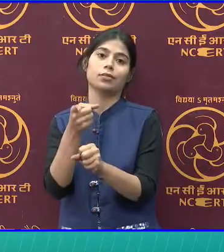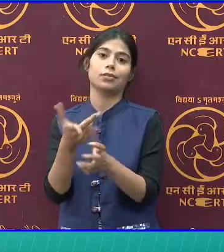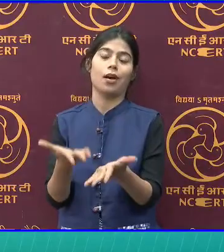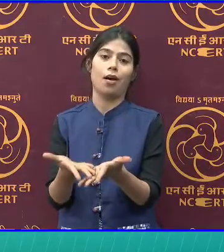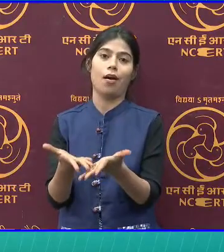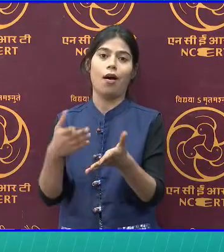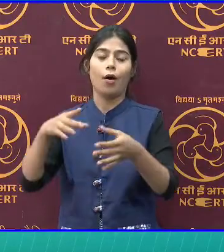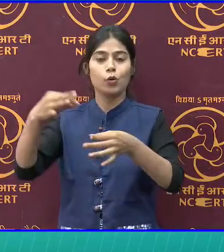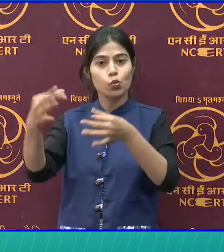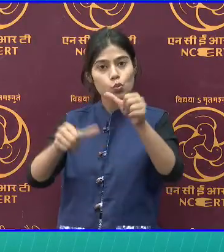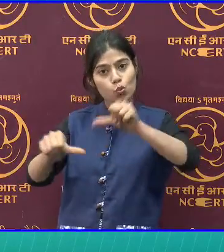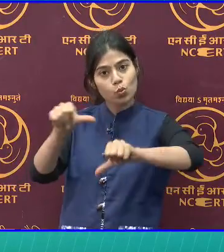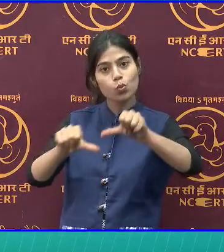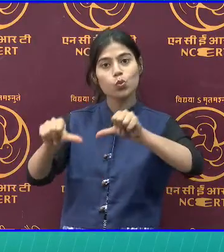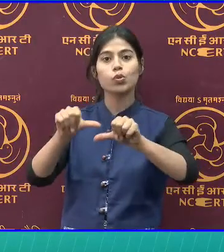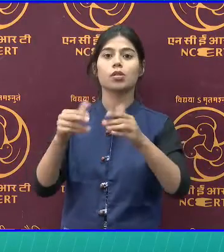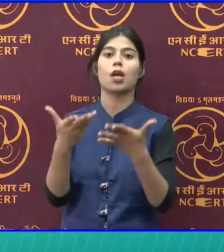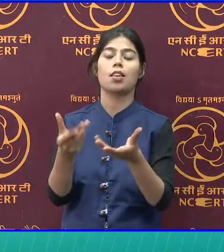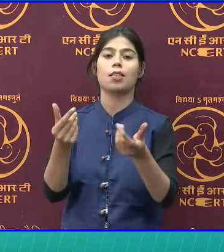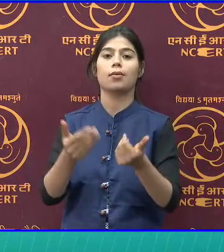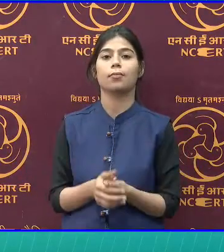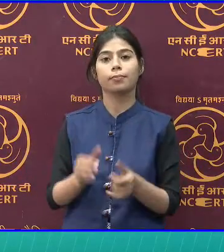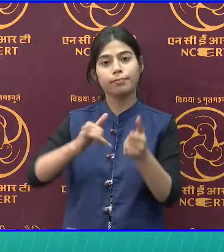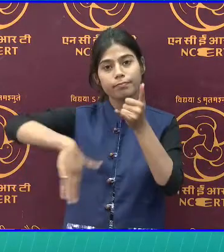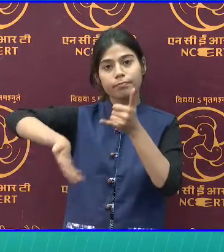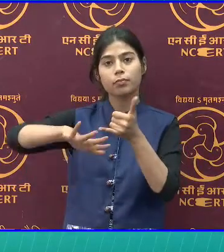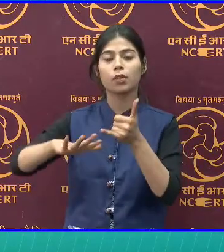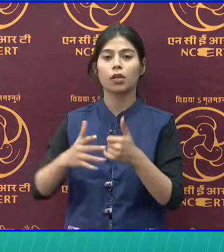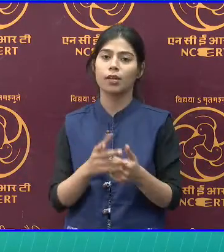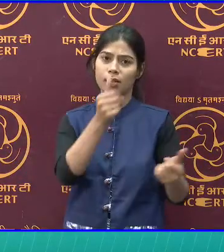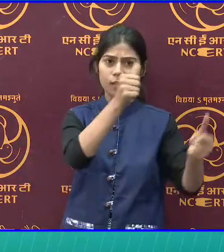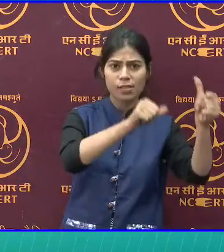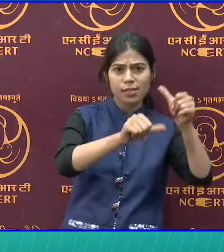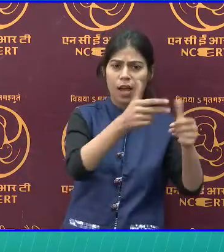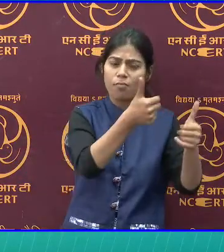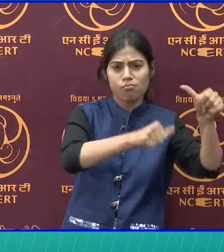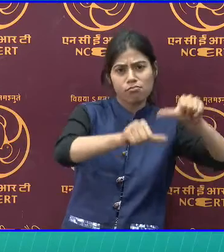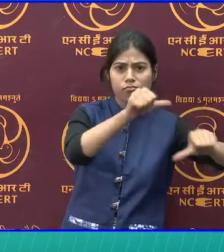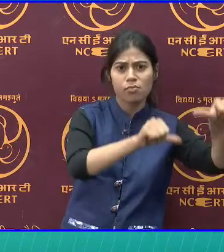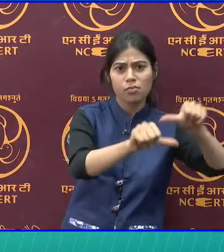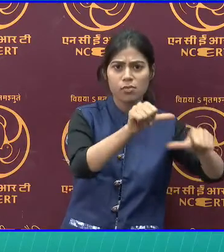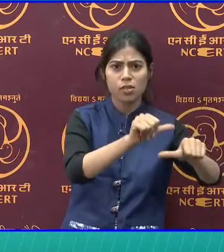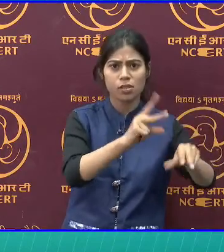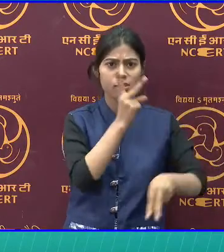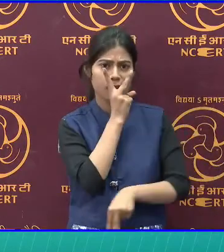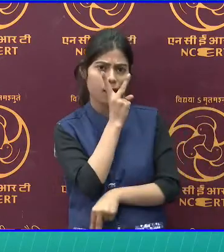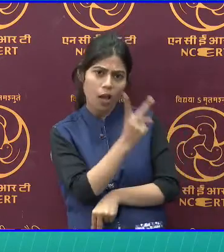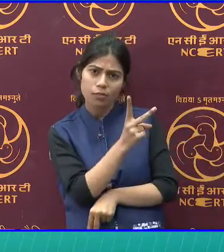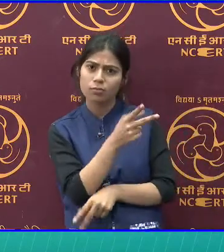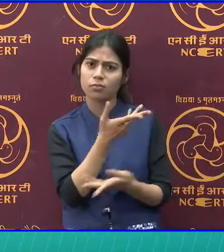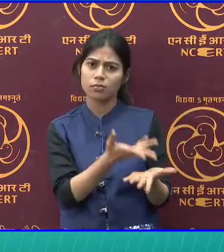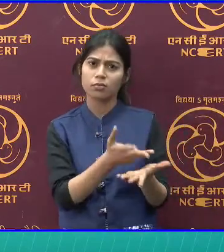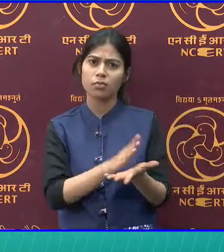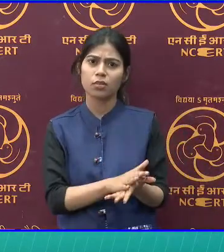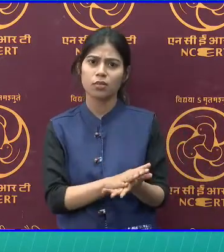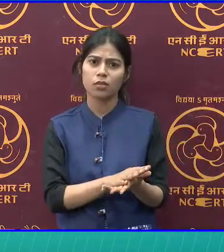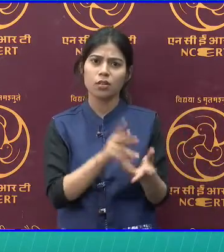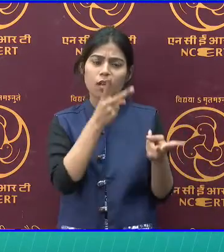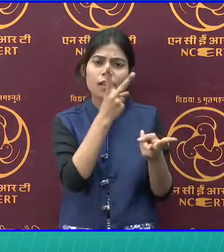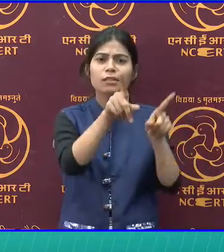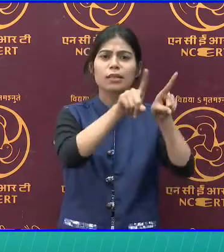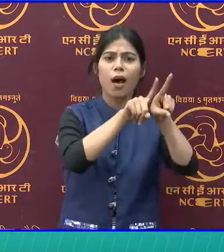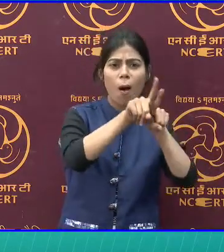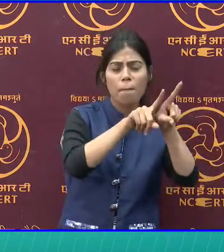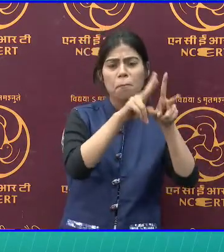major difference between the science and social science is that in science you can observe, you can just see, you can replicate the